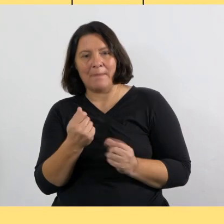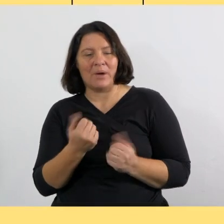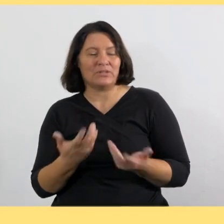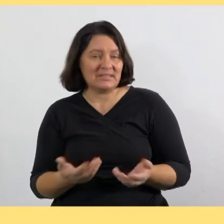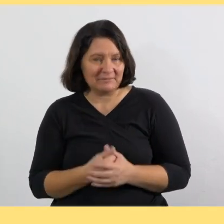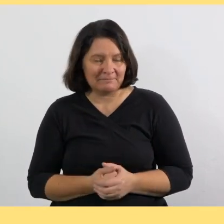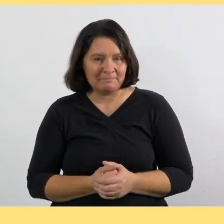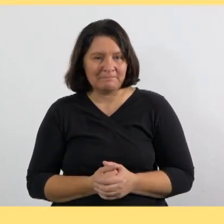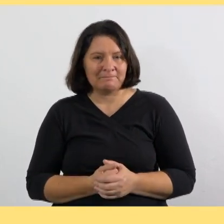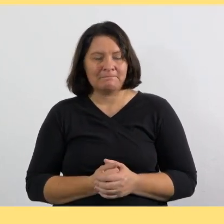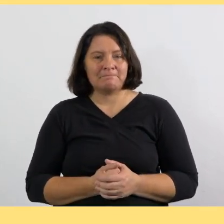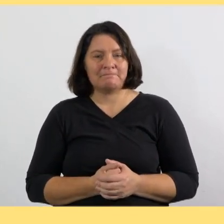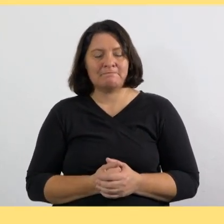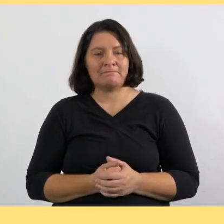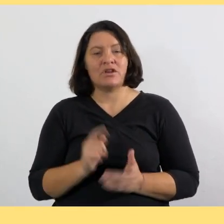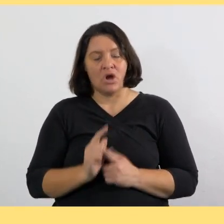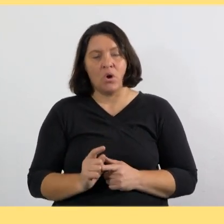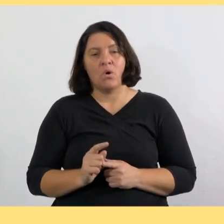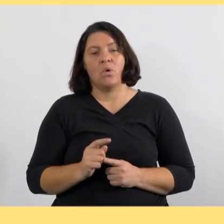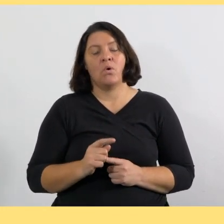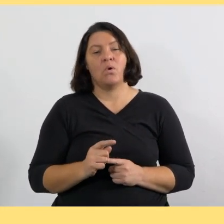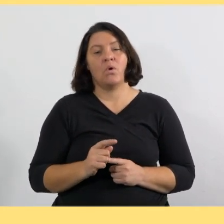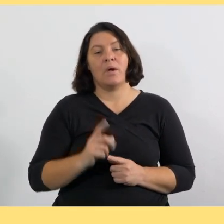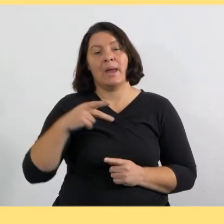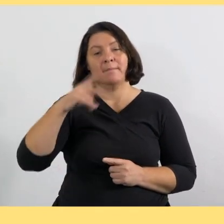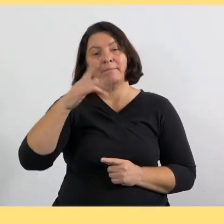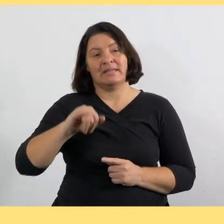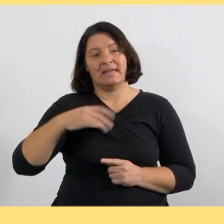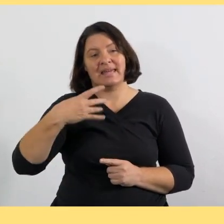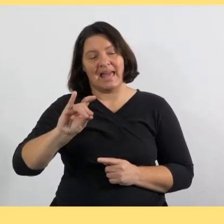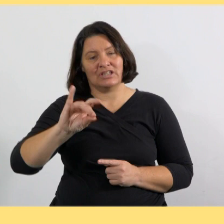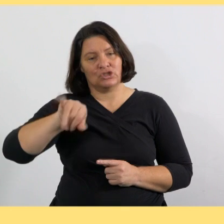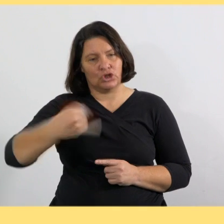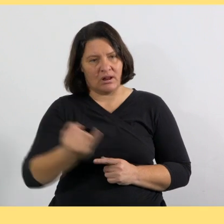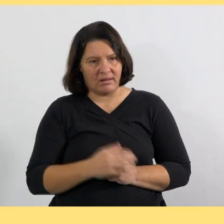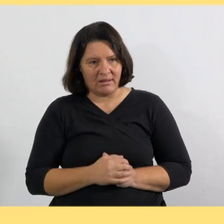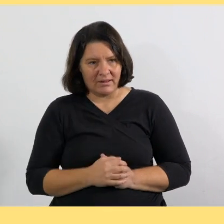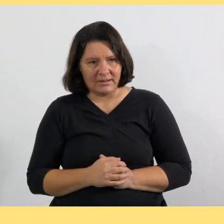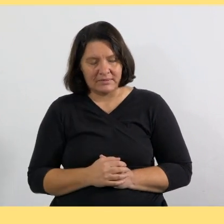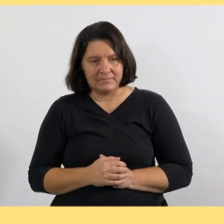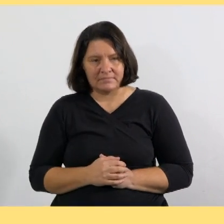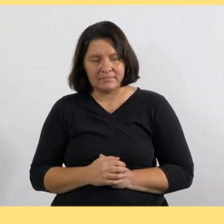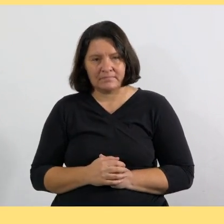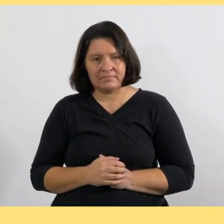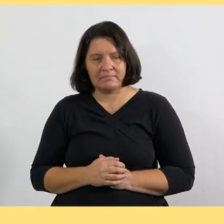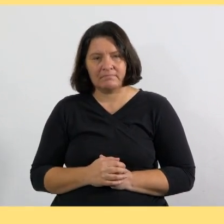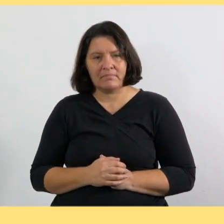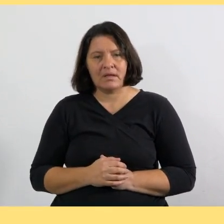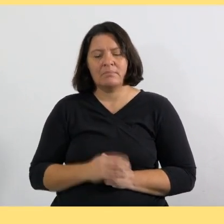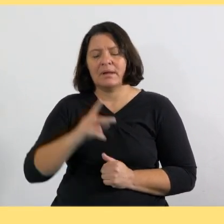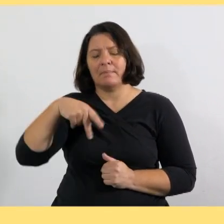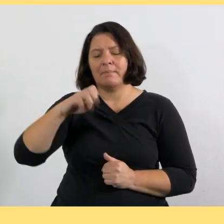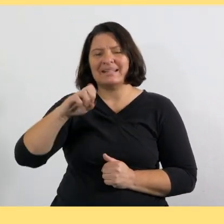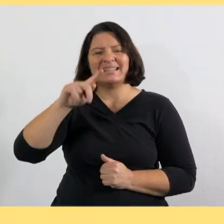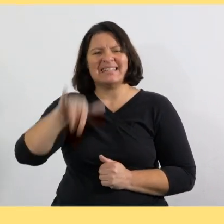amount. I'm going to move on now to the petty cash journal. What is a petty cash journal? So remember, the word petty